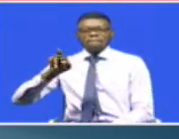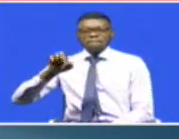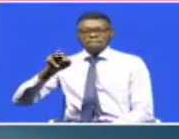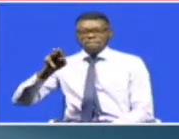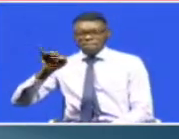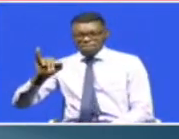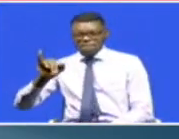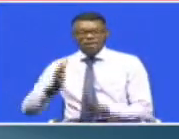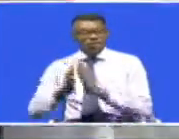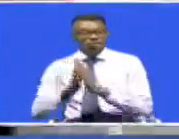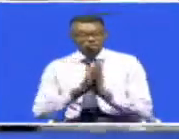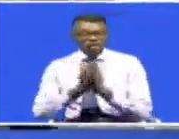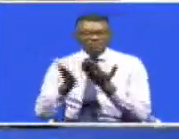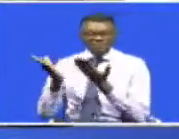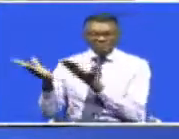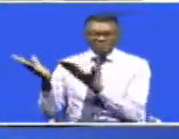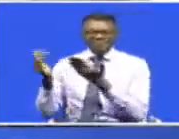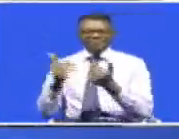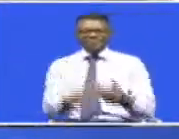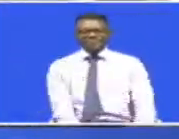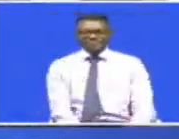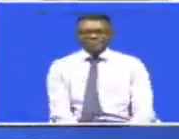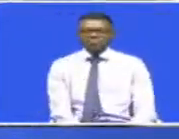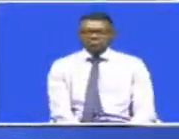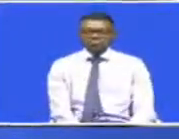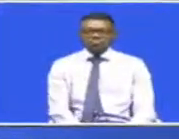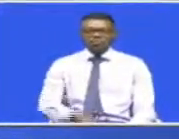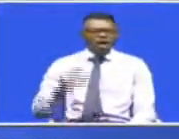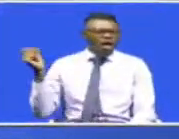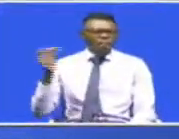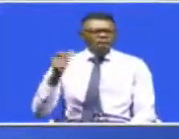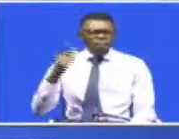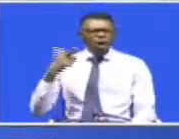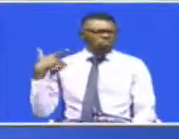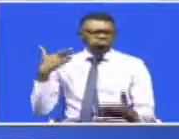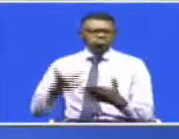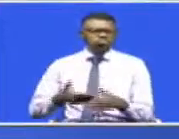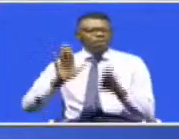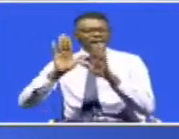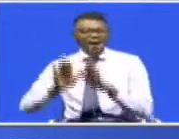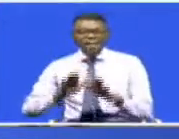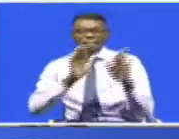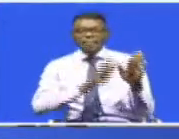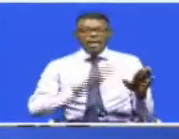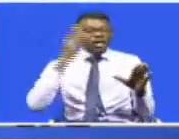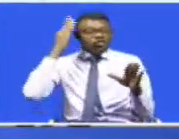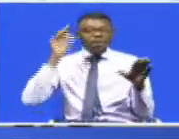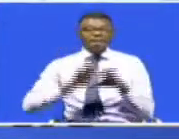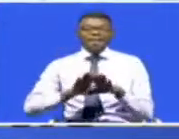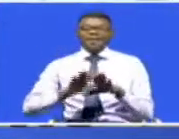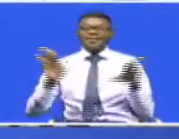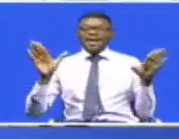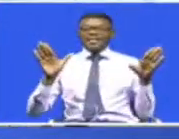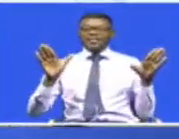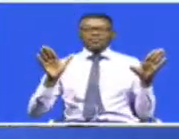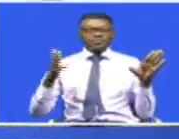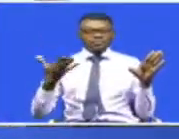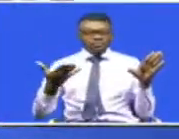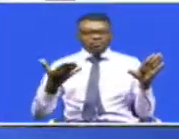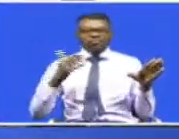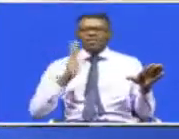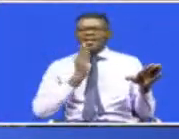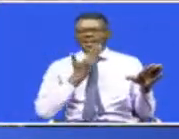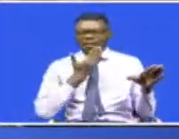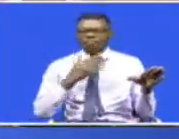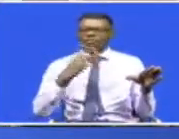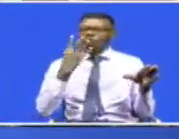Hargeisa, Somaliland. Following months of campaigning, painting Somaliland capital, Hargeisa, in orange,